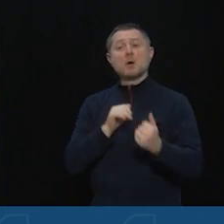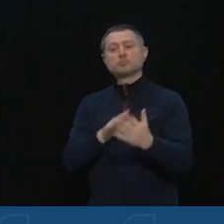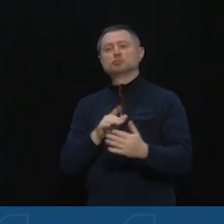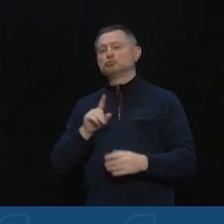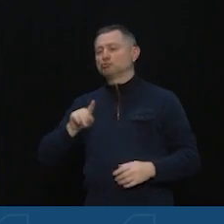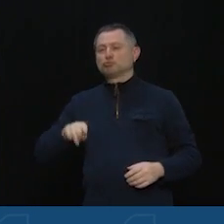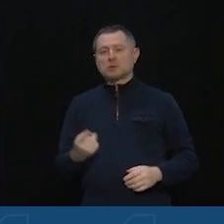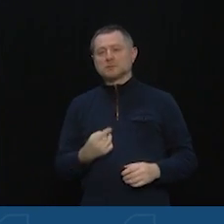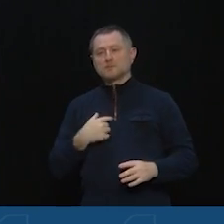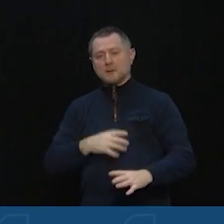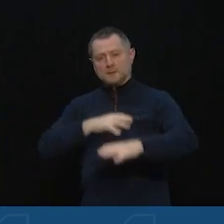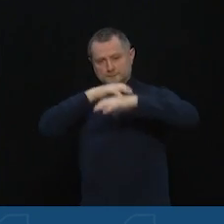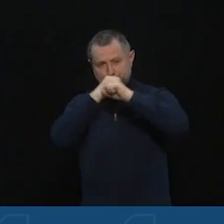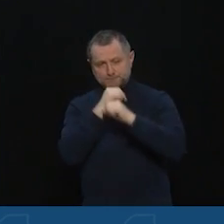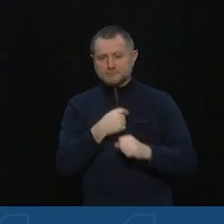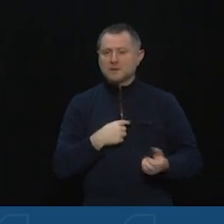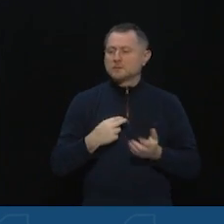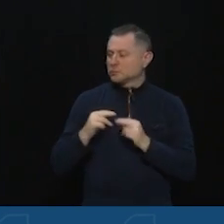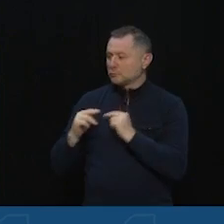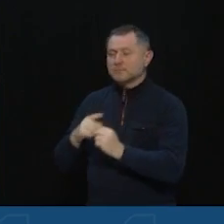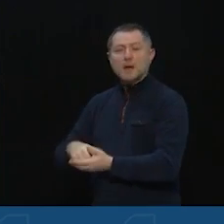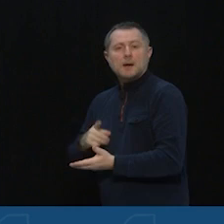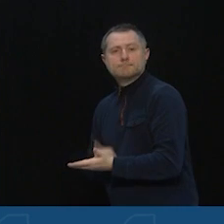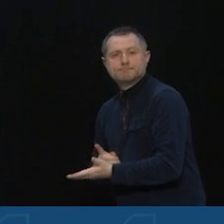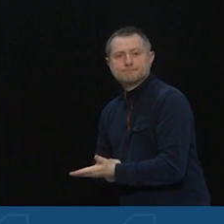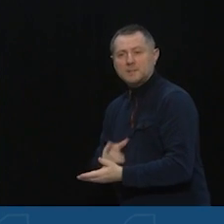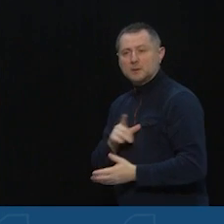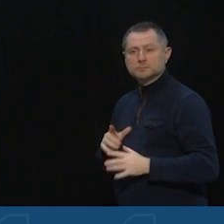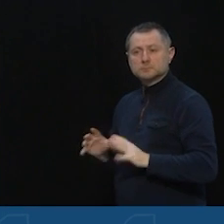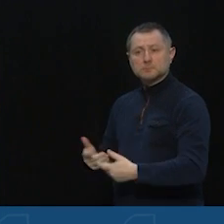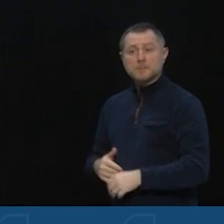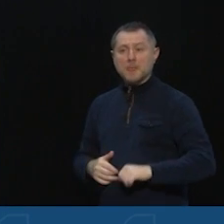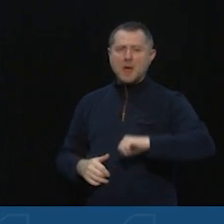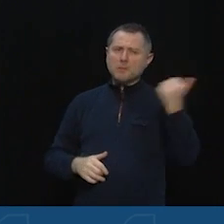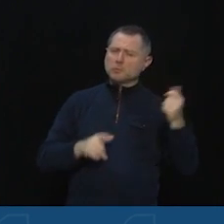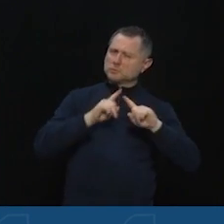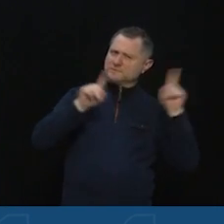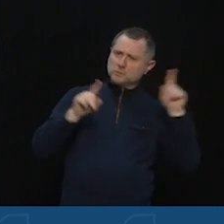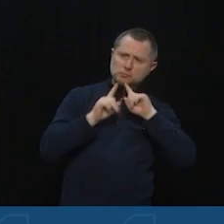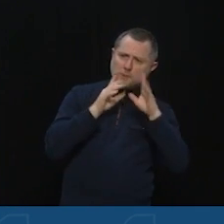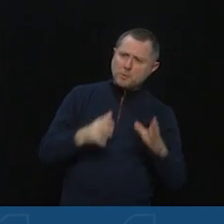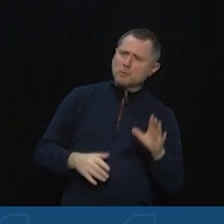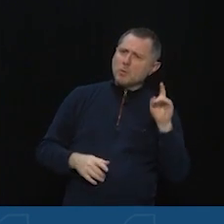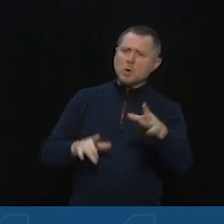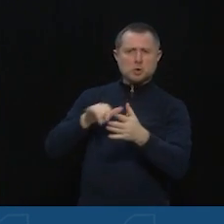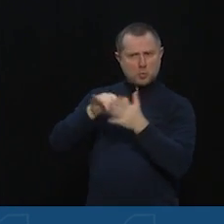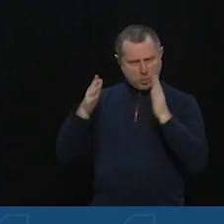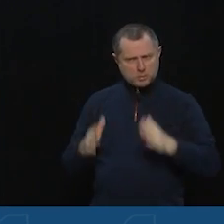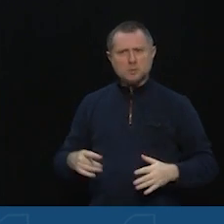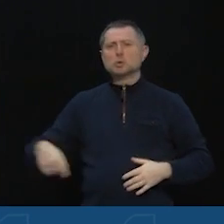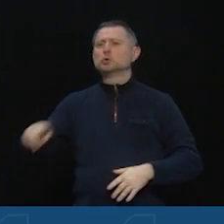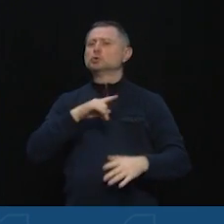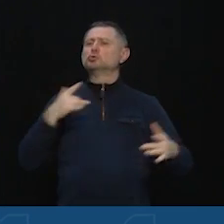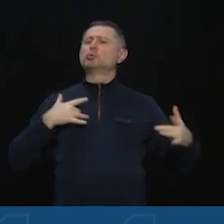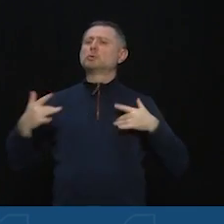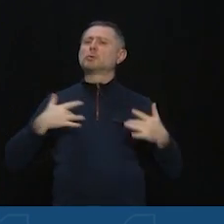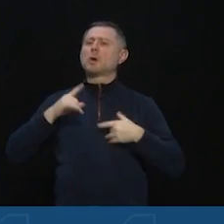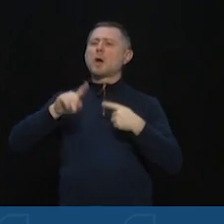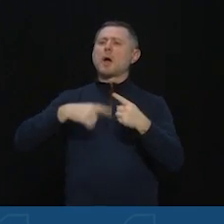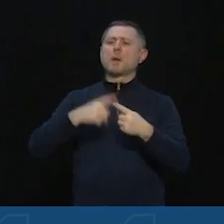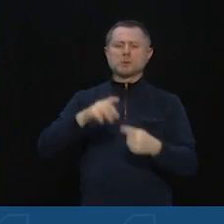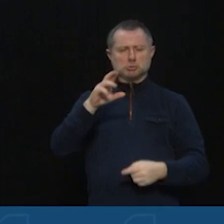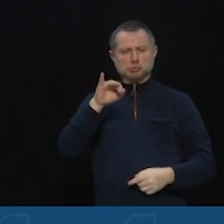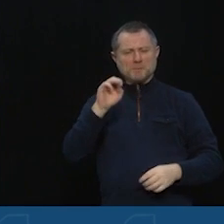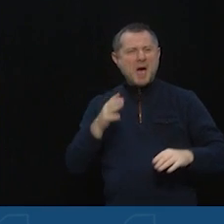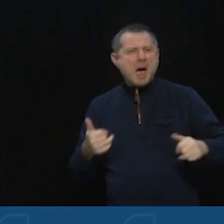understand that over time. The Karen? argument that New Yorkers are very concerned about the rising crime rate and want to know what's causing it. I know you